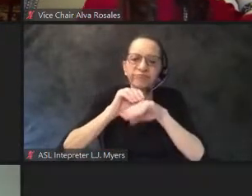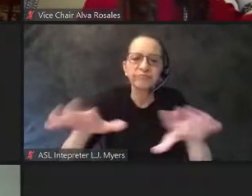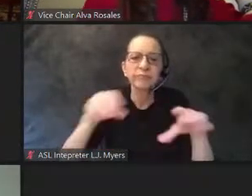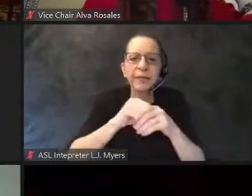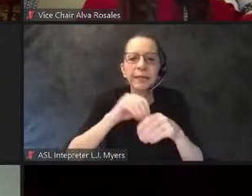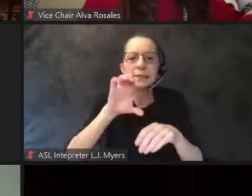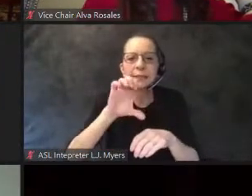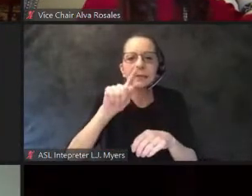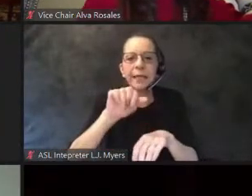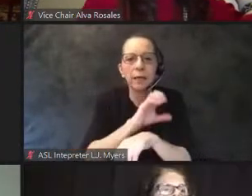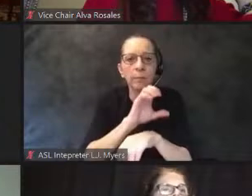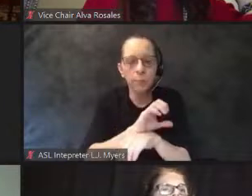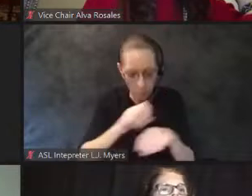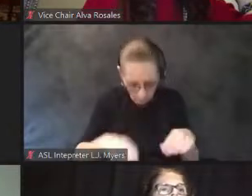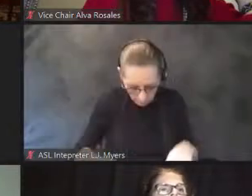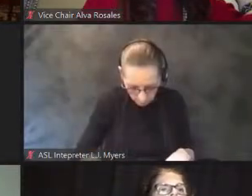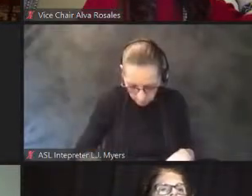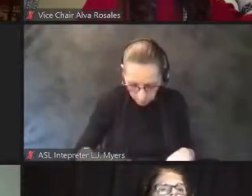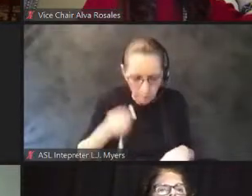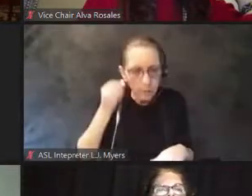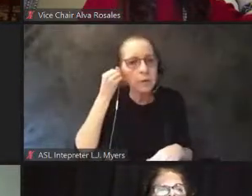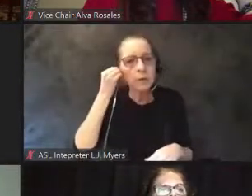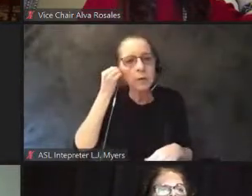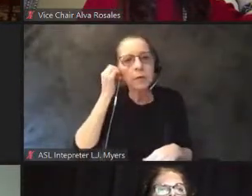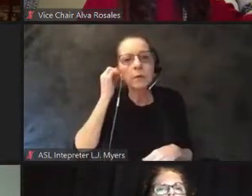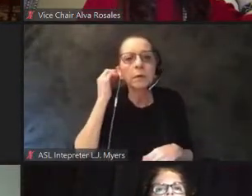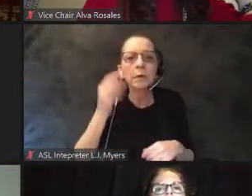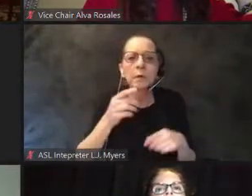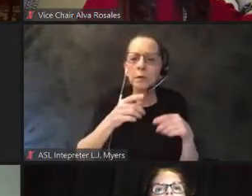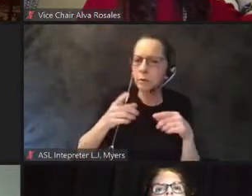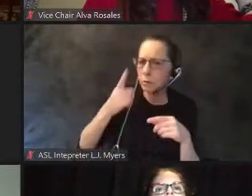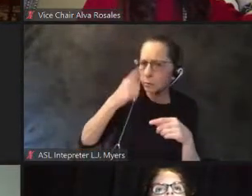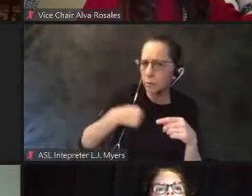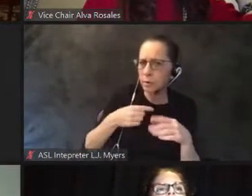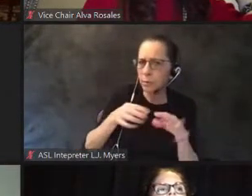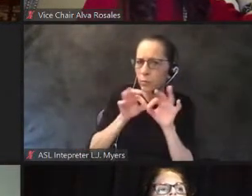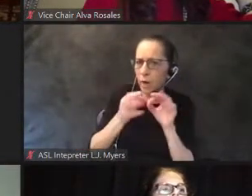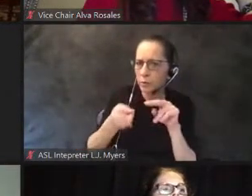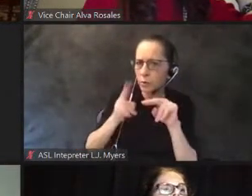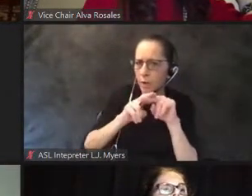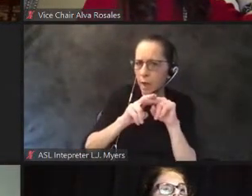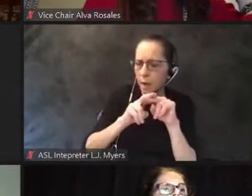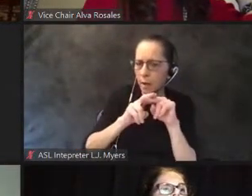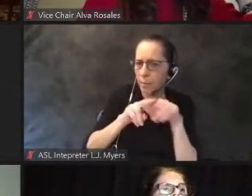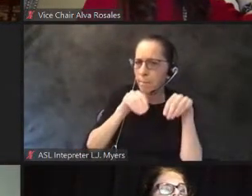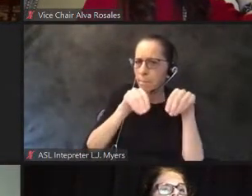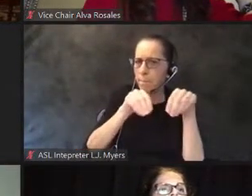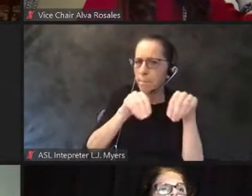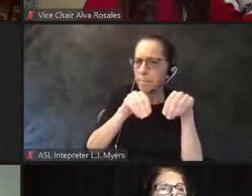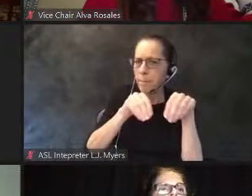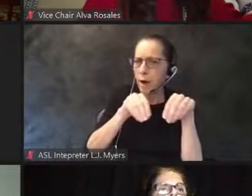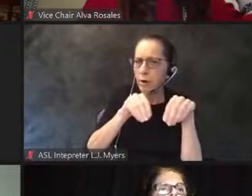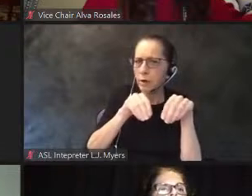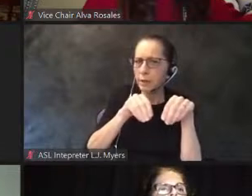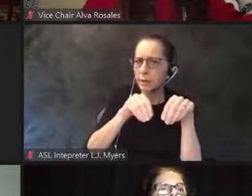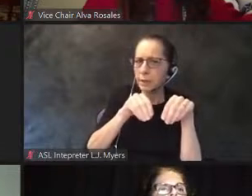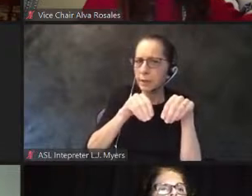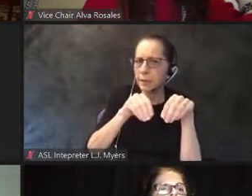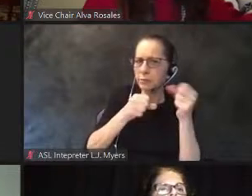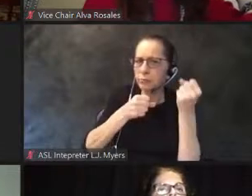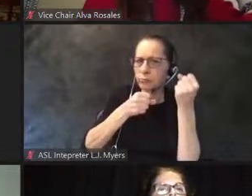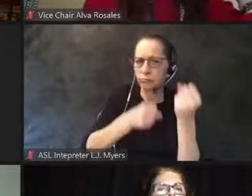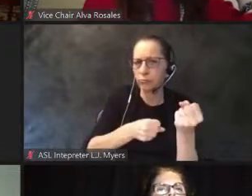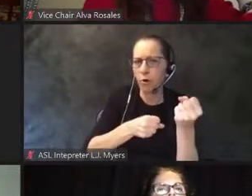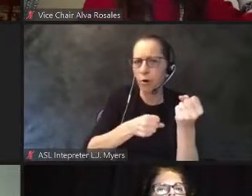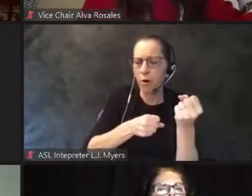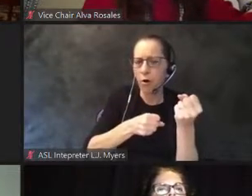So are you comfortable, okay, with the prices going up? Is the market, okay, strong, okay,